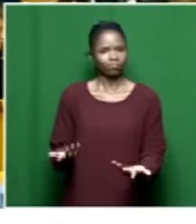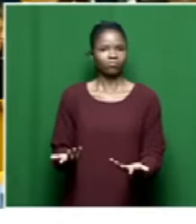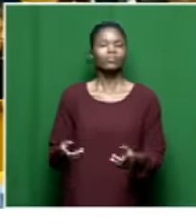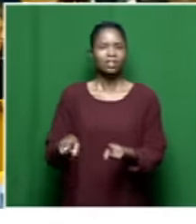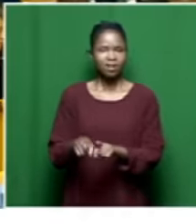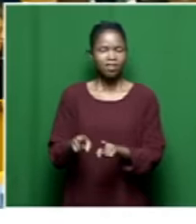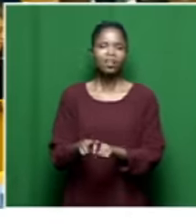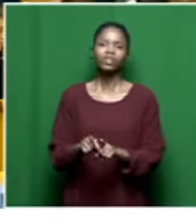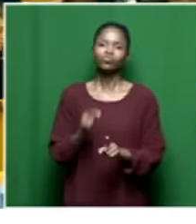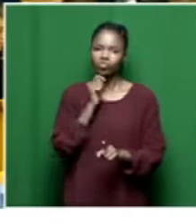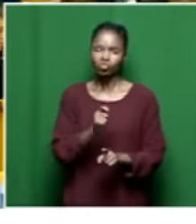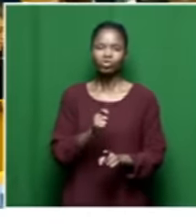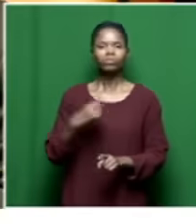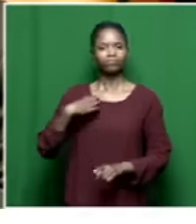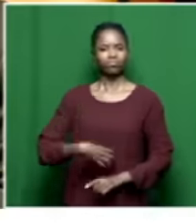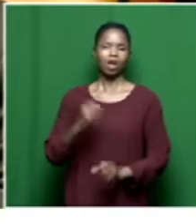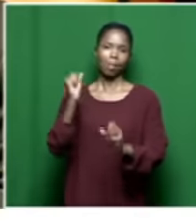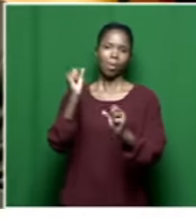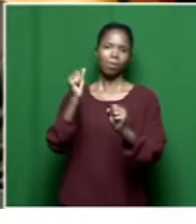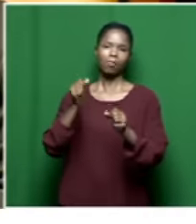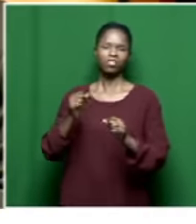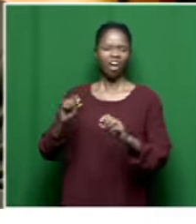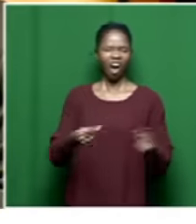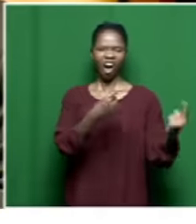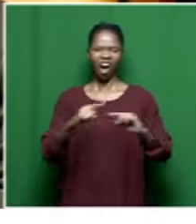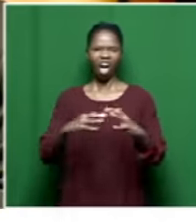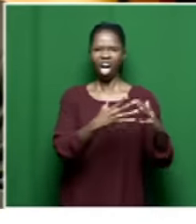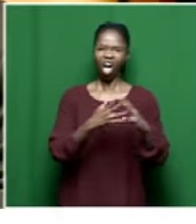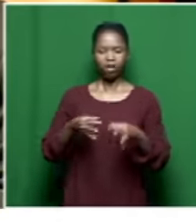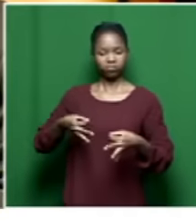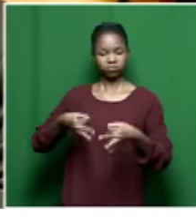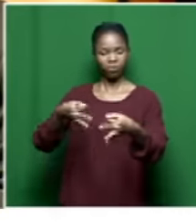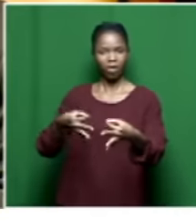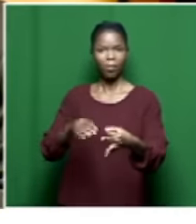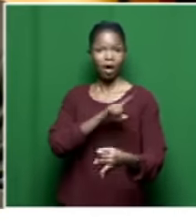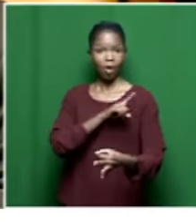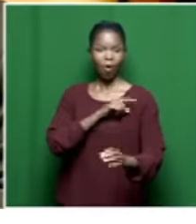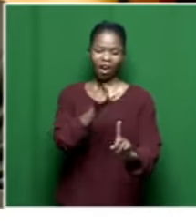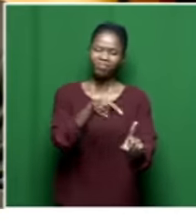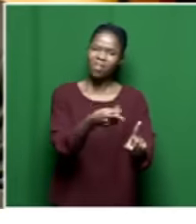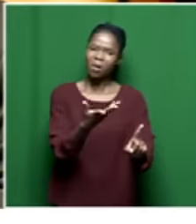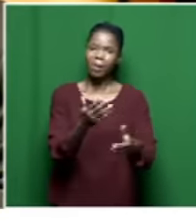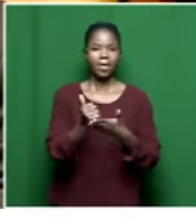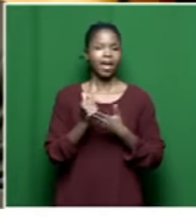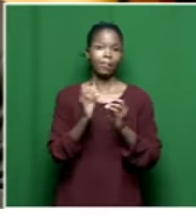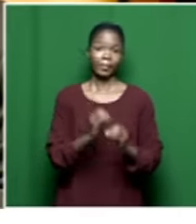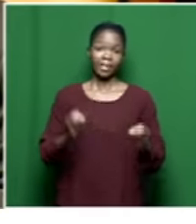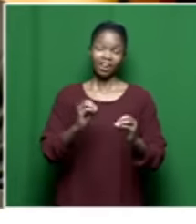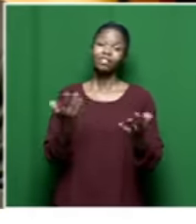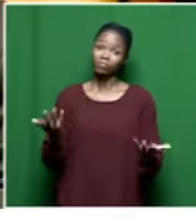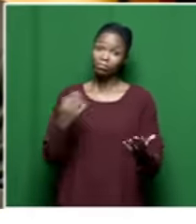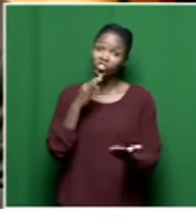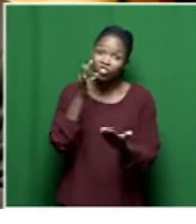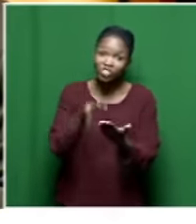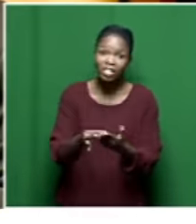delaying the business of this house tonight on the matter of former President de Klerk is not going to help us. So may I suggest